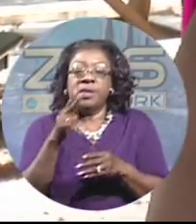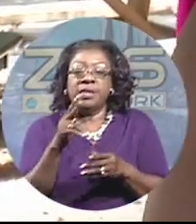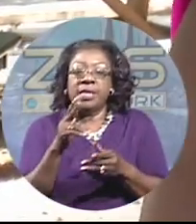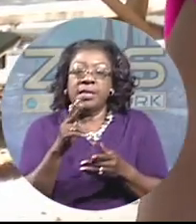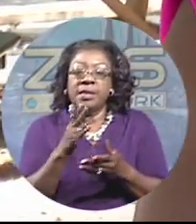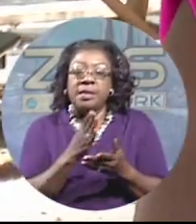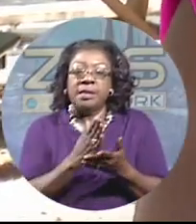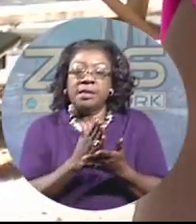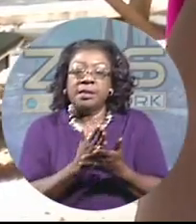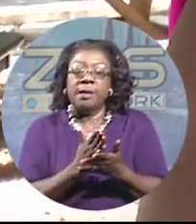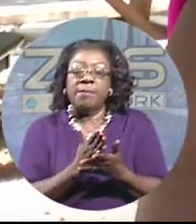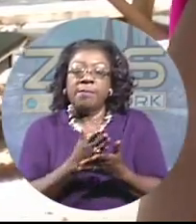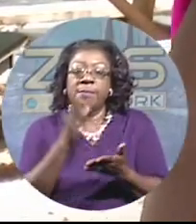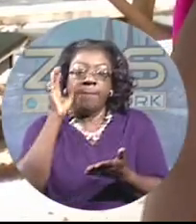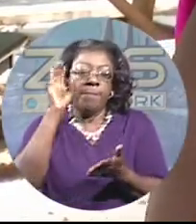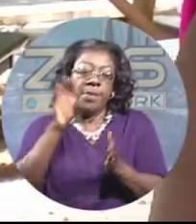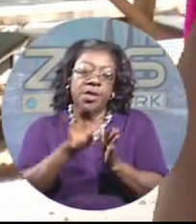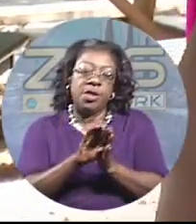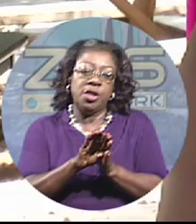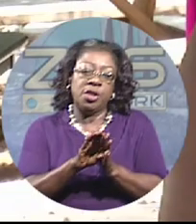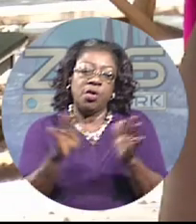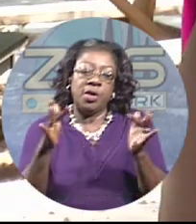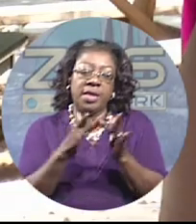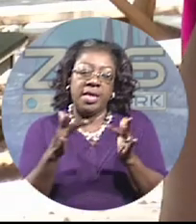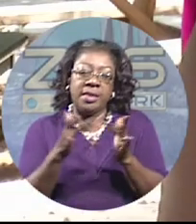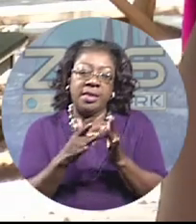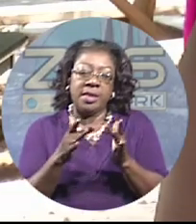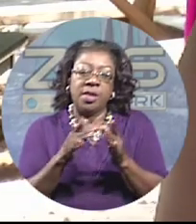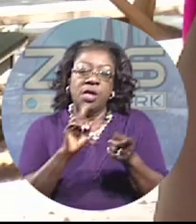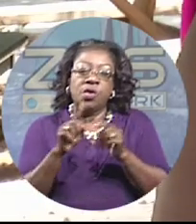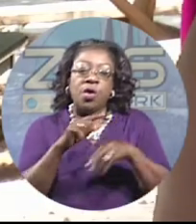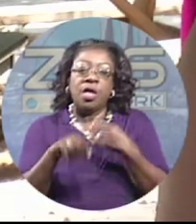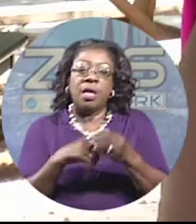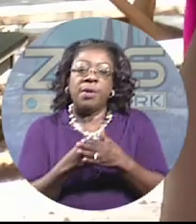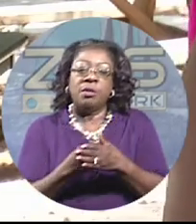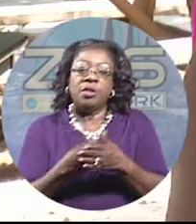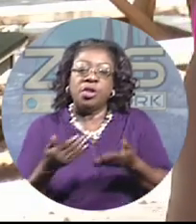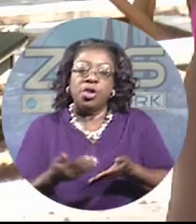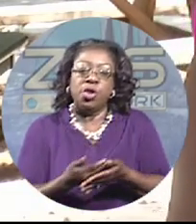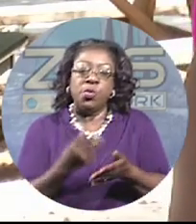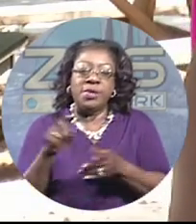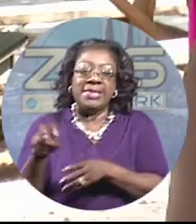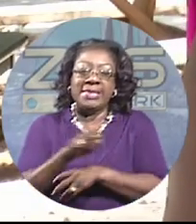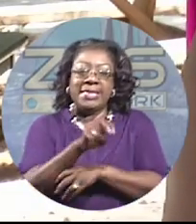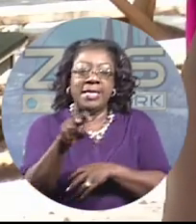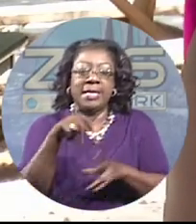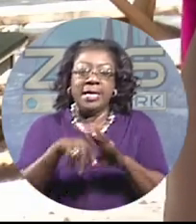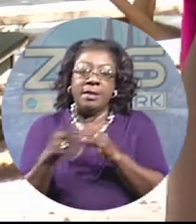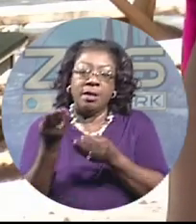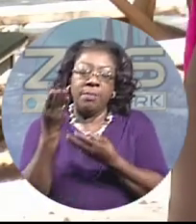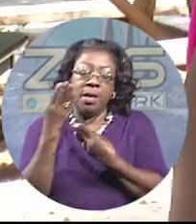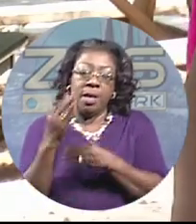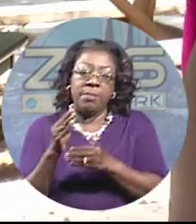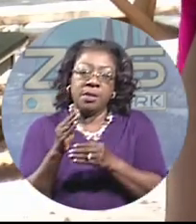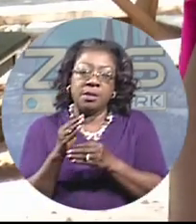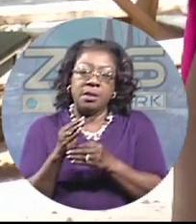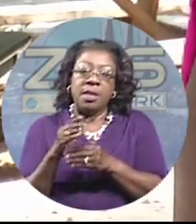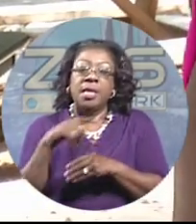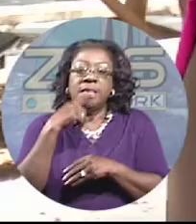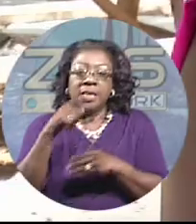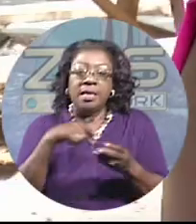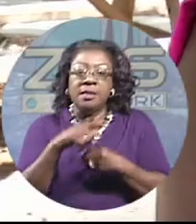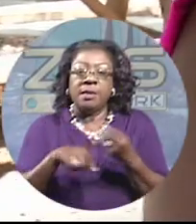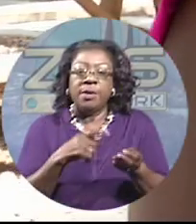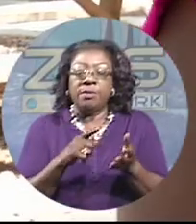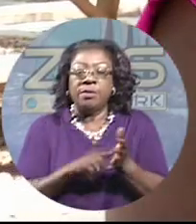some posts on social media talking about this new species of boa constrictor native to the Bahamas. So, Mr. Johnson, tell us